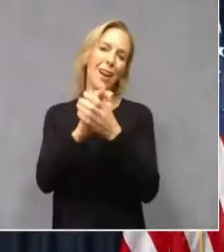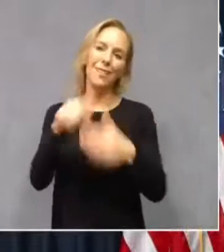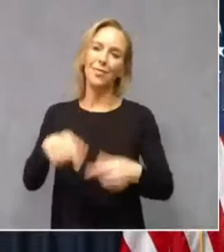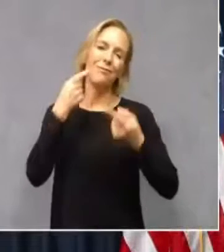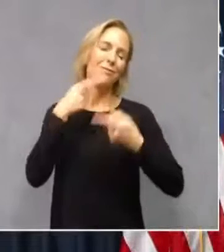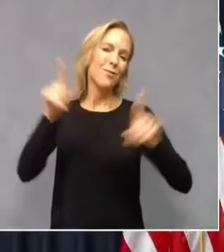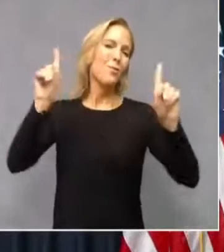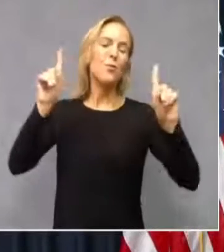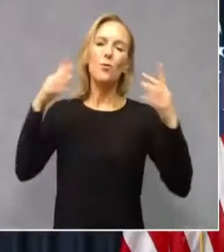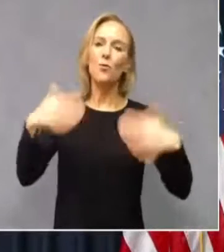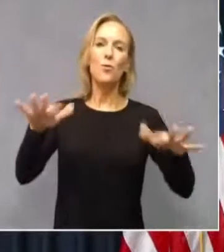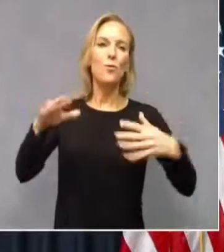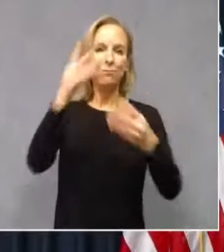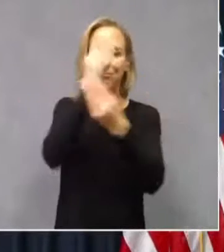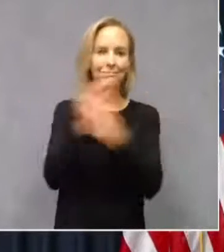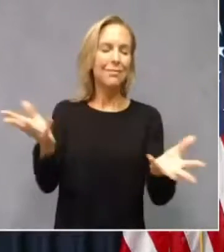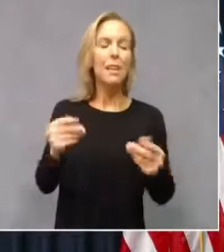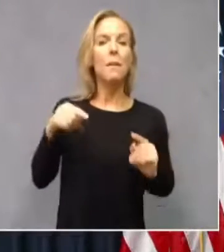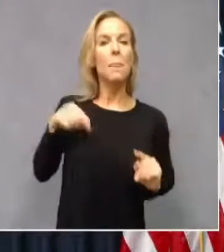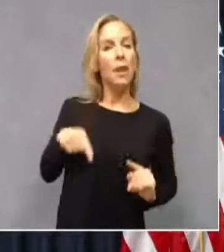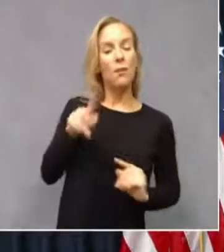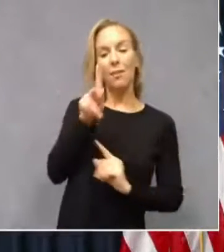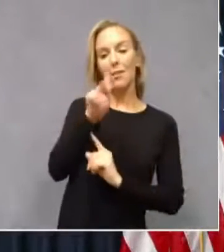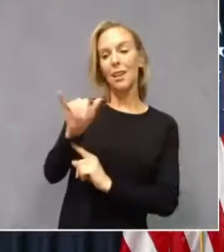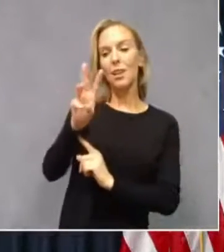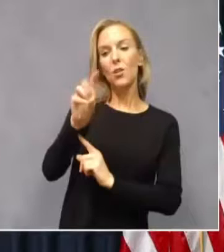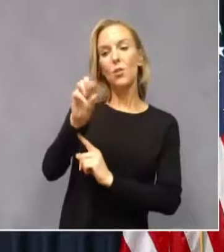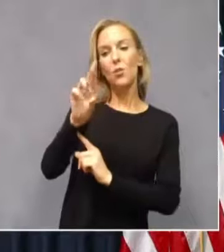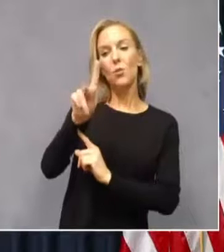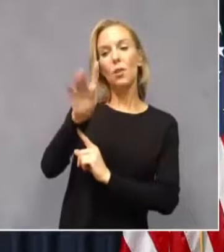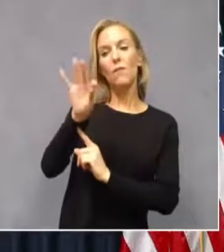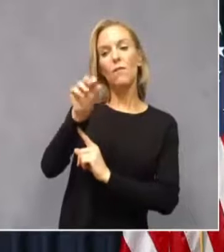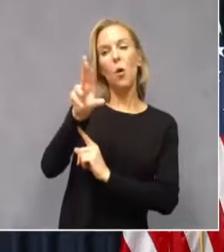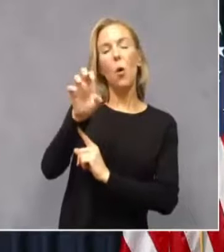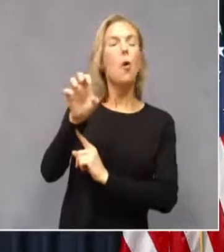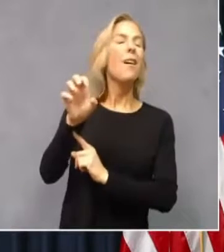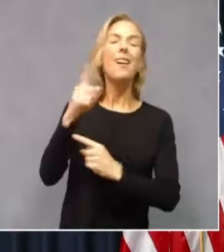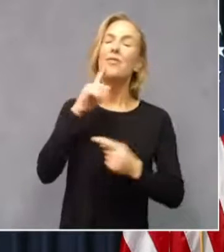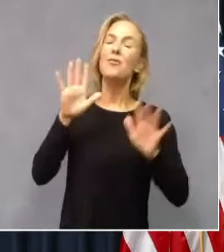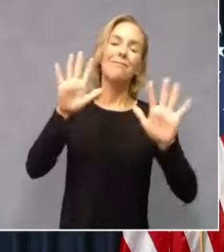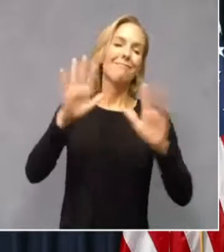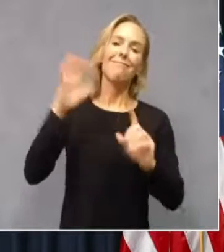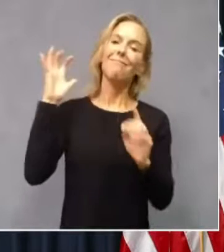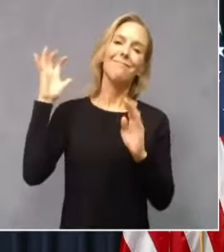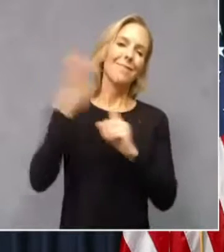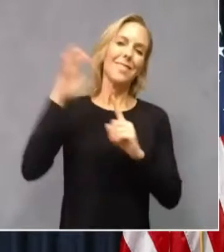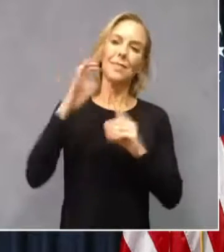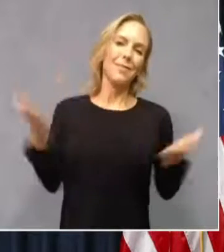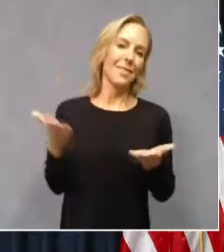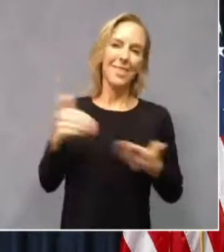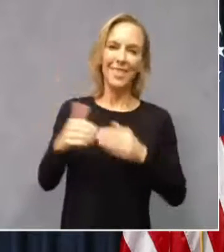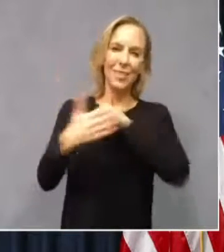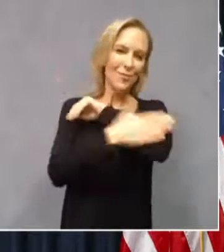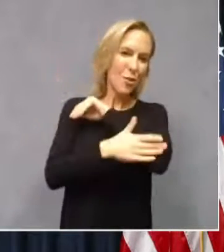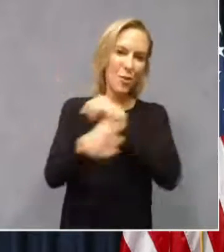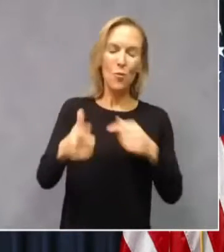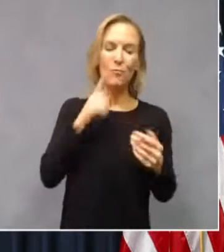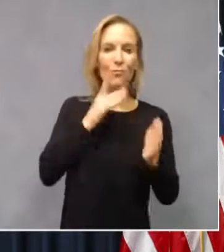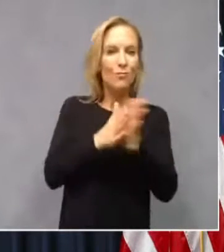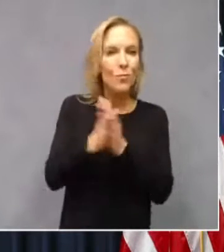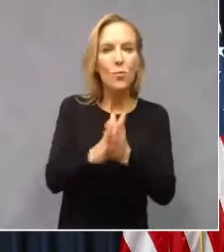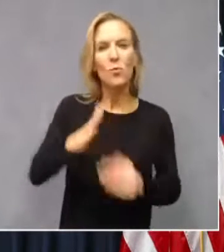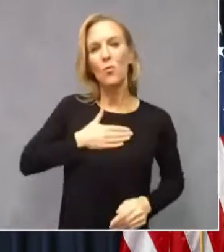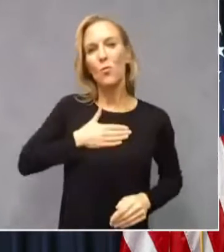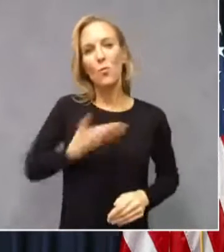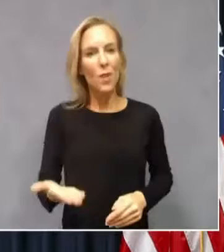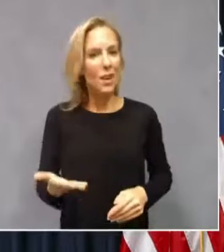our workforce, the Kentucky workforce, the greatest workforce in this country, are ready, willing, and able to take your